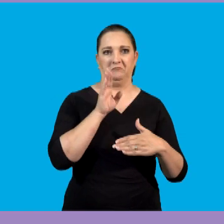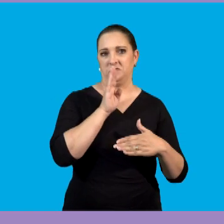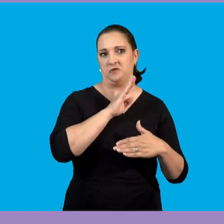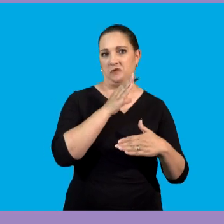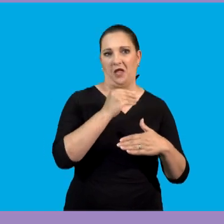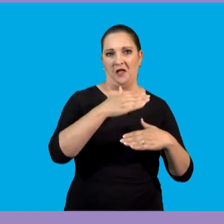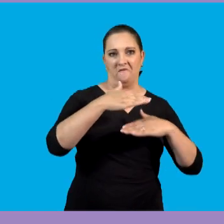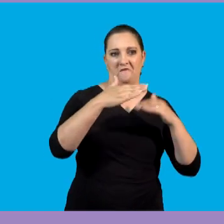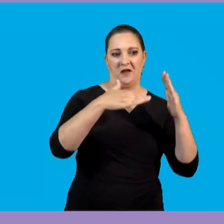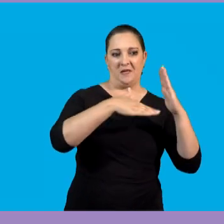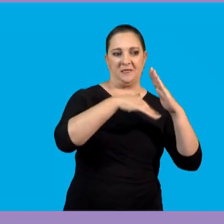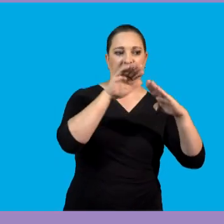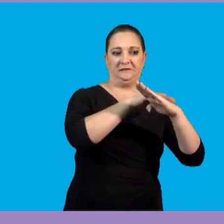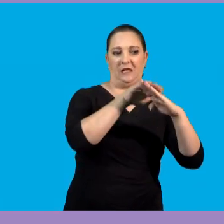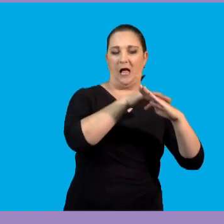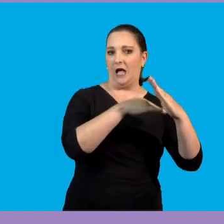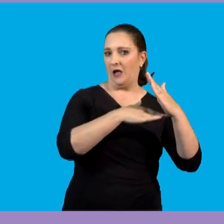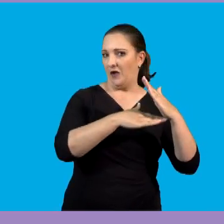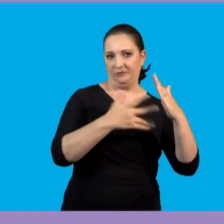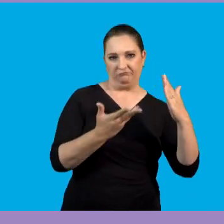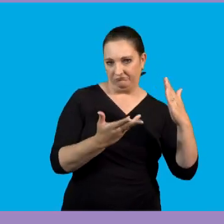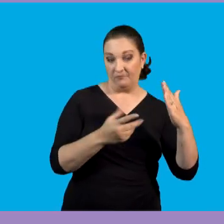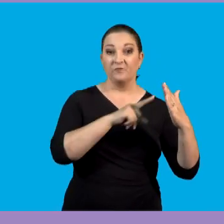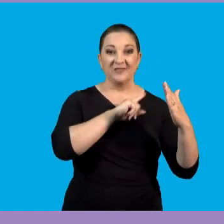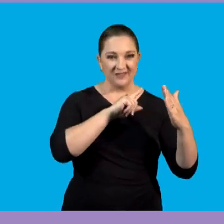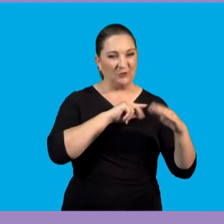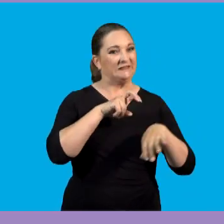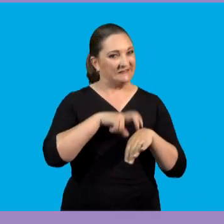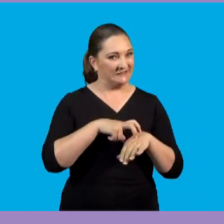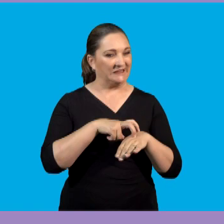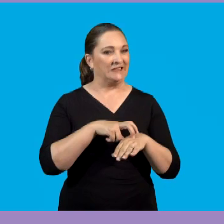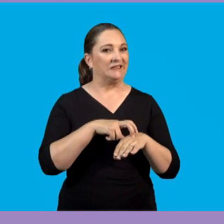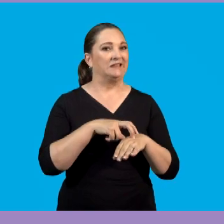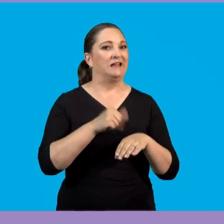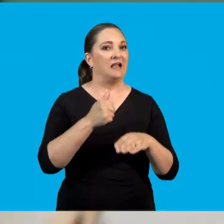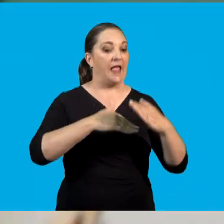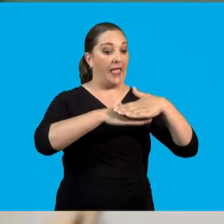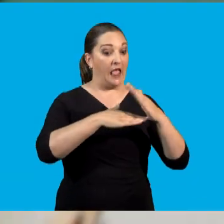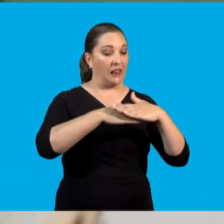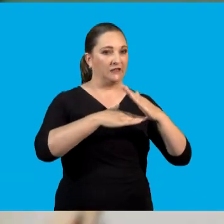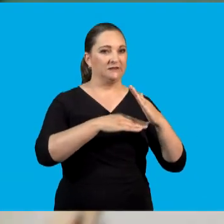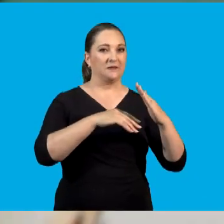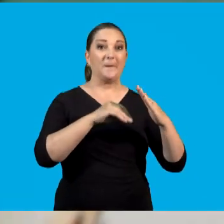given sides. So we are going to use our angles. And for us to prove that they are similar, that means that all three